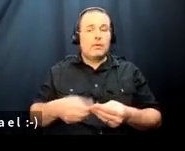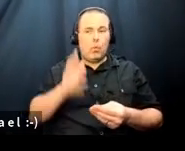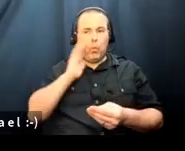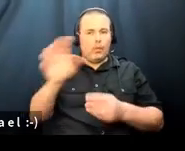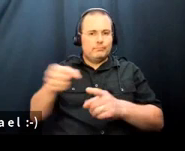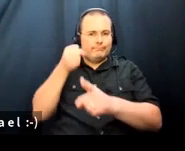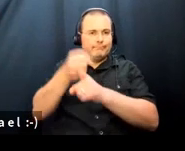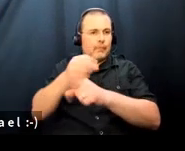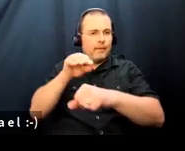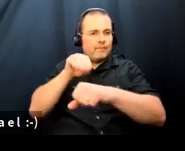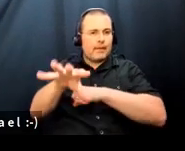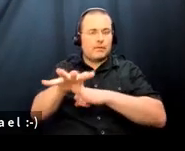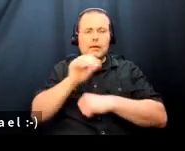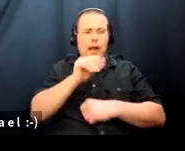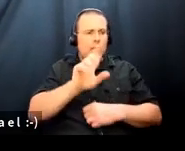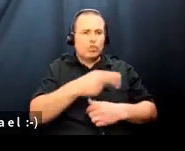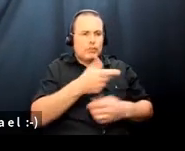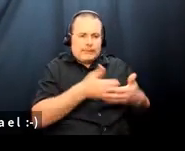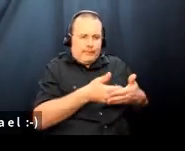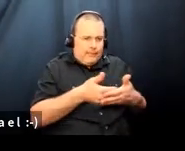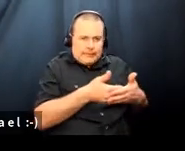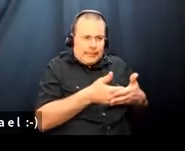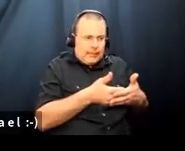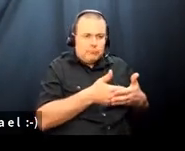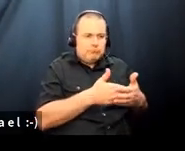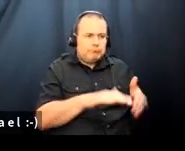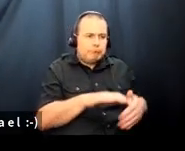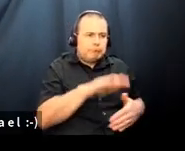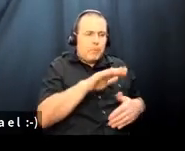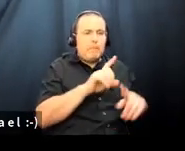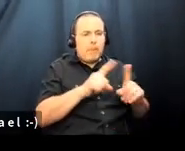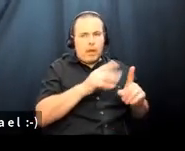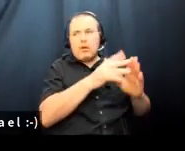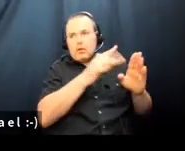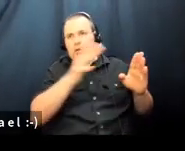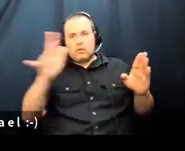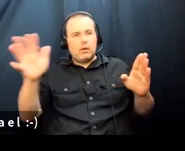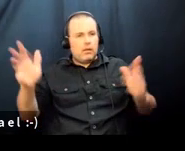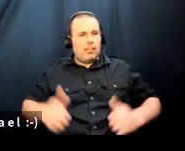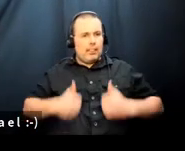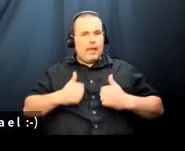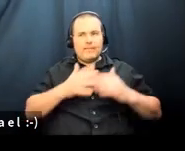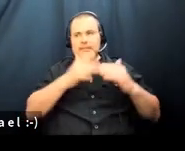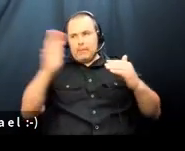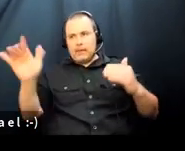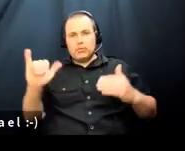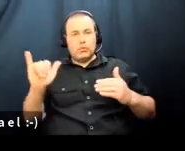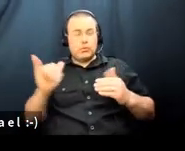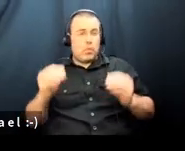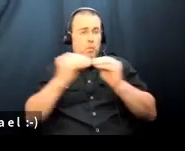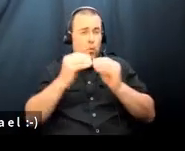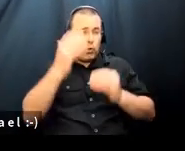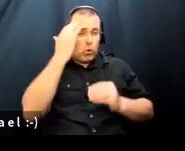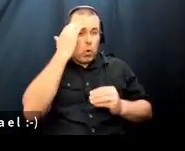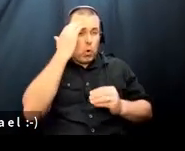develops, not only in infancy and in early childhood, but across the lifespan. So the more you know about